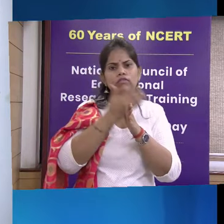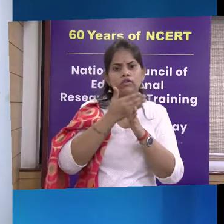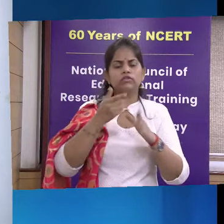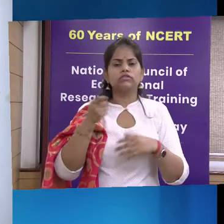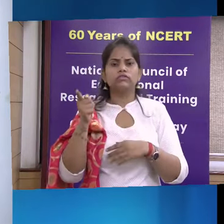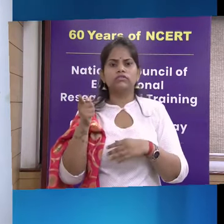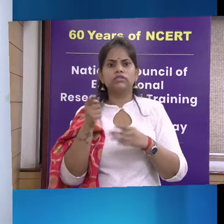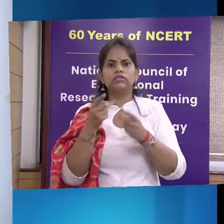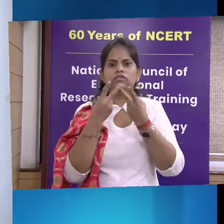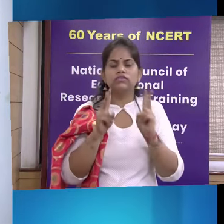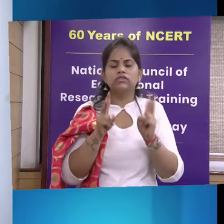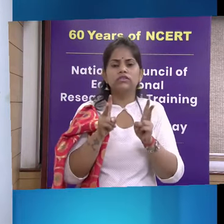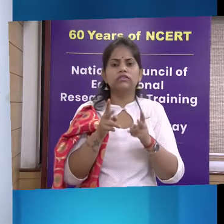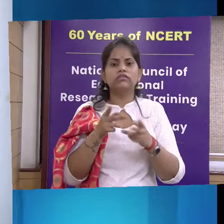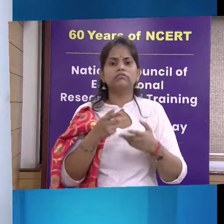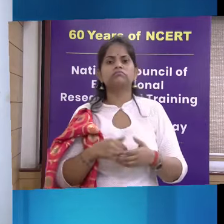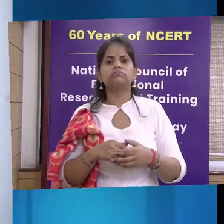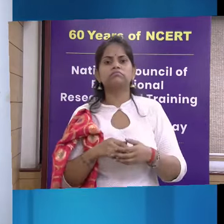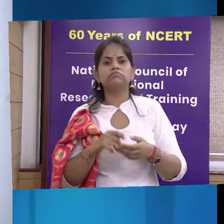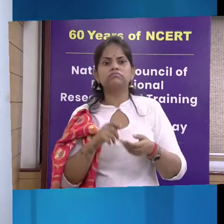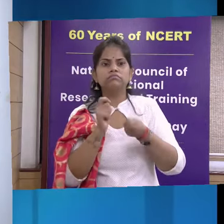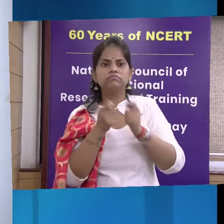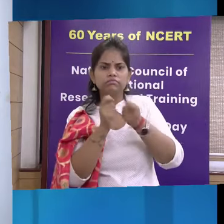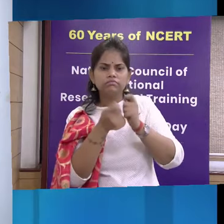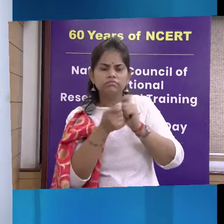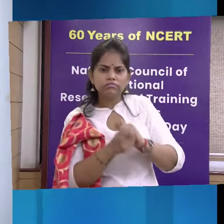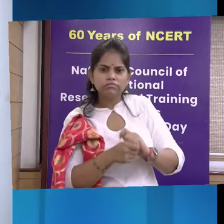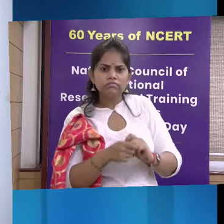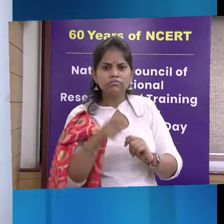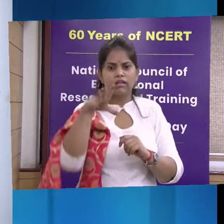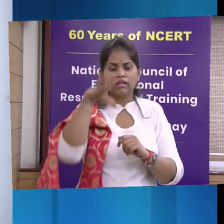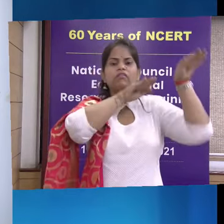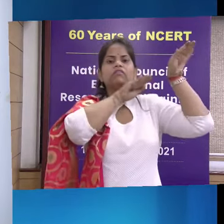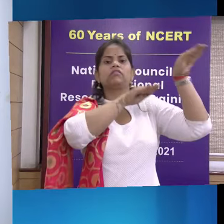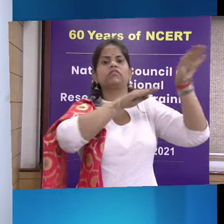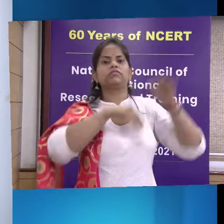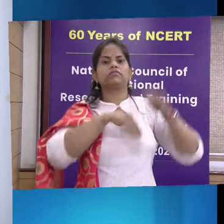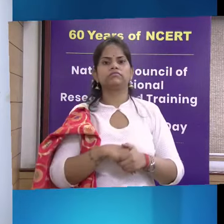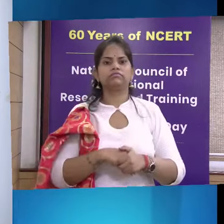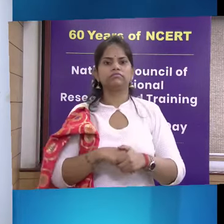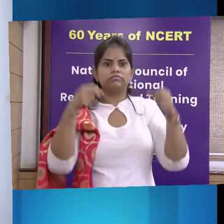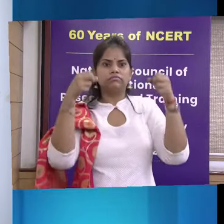landscape, making education holistic, and for